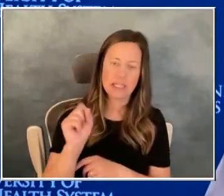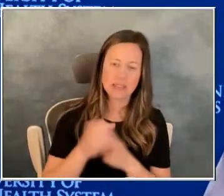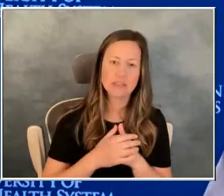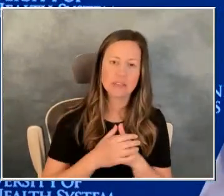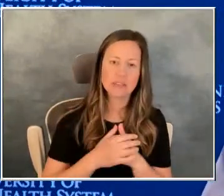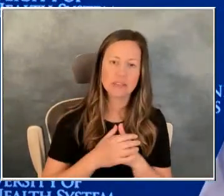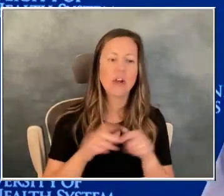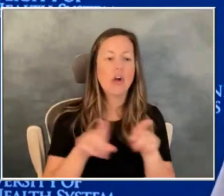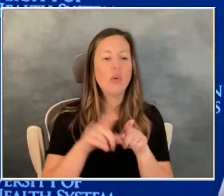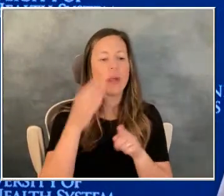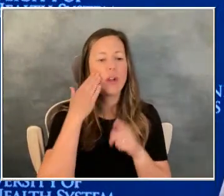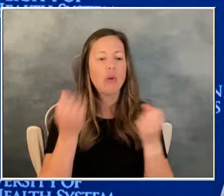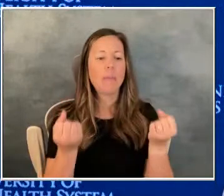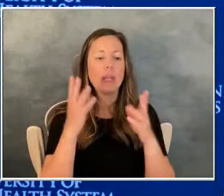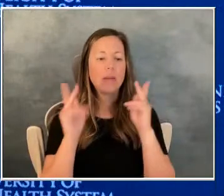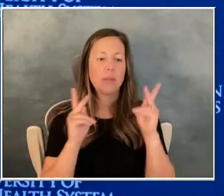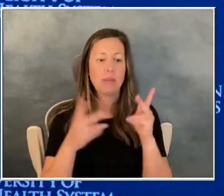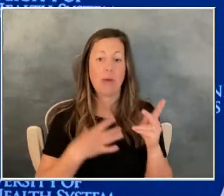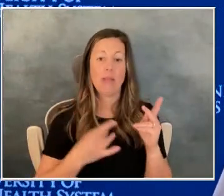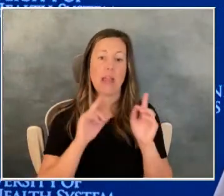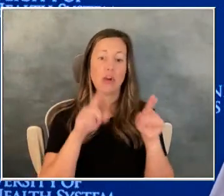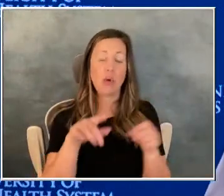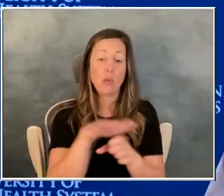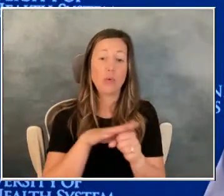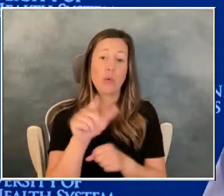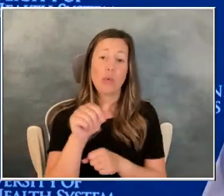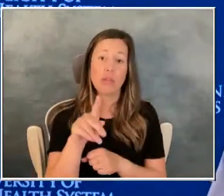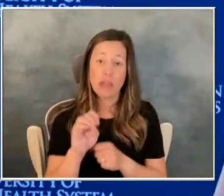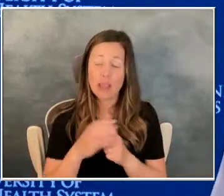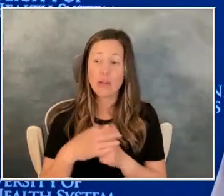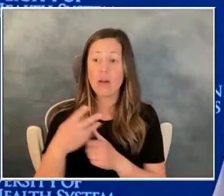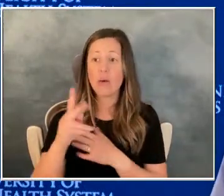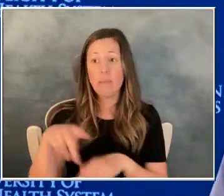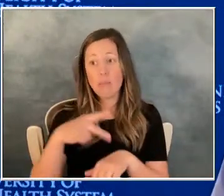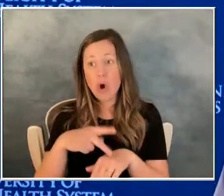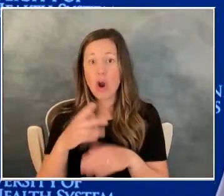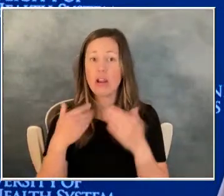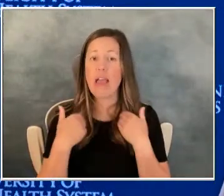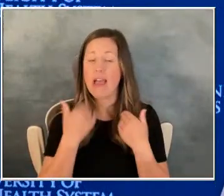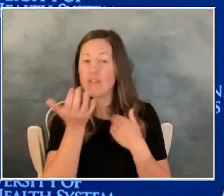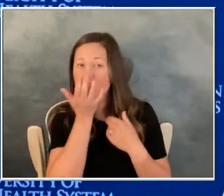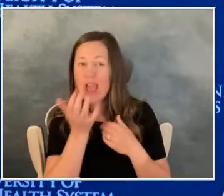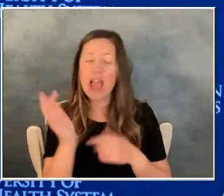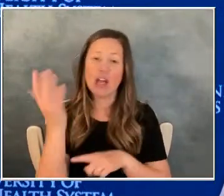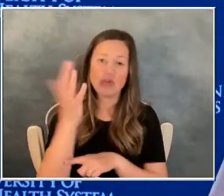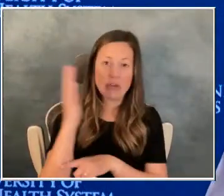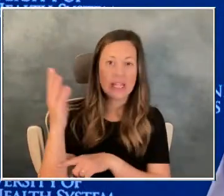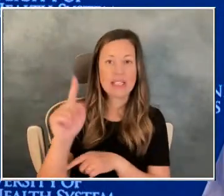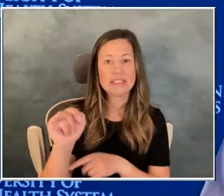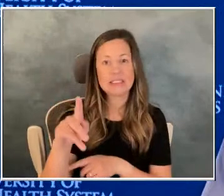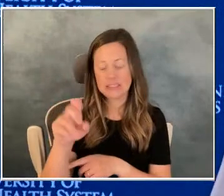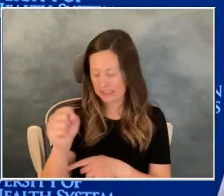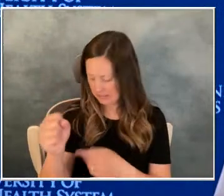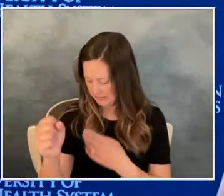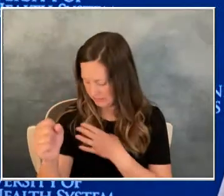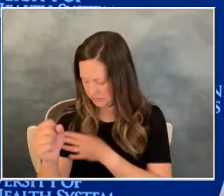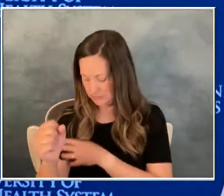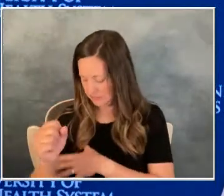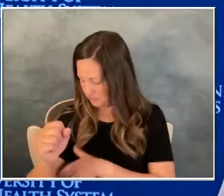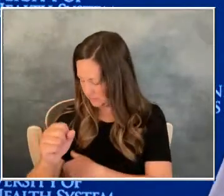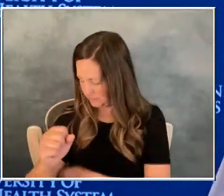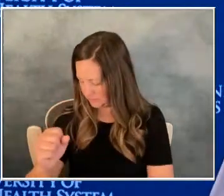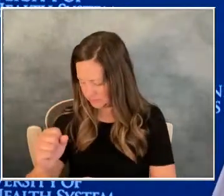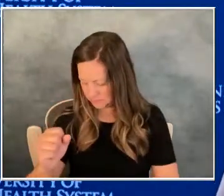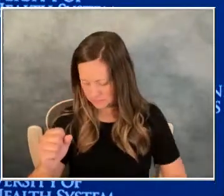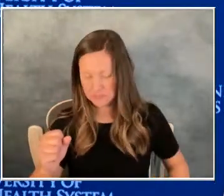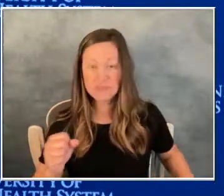go to local lakes or local parks where there is brush and grass and where their ticks are there. Mosquitoes are there as well,